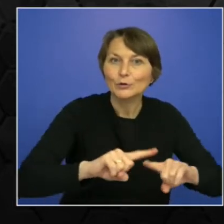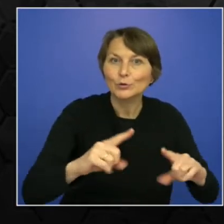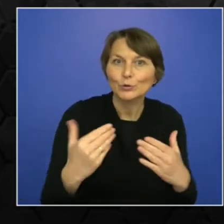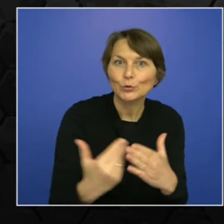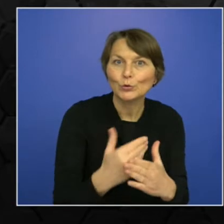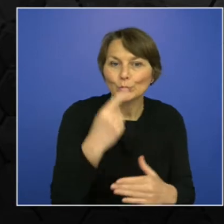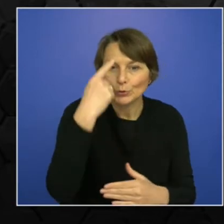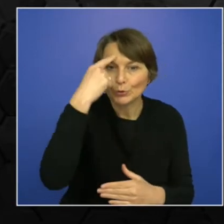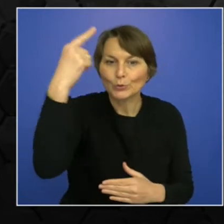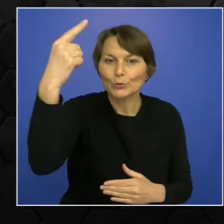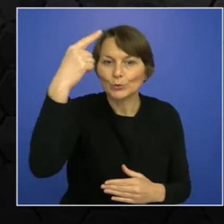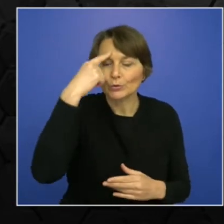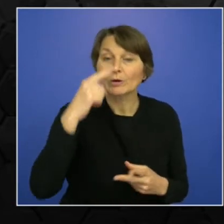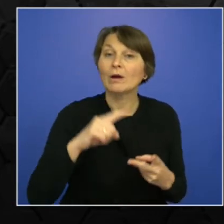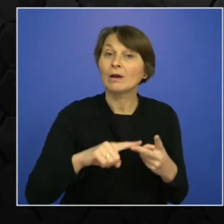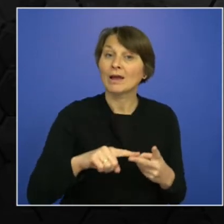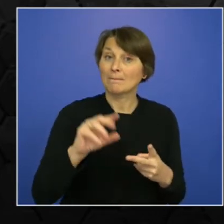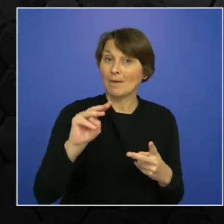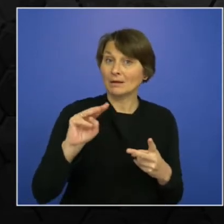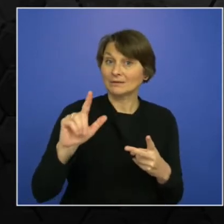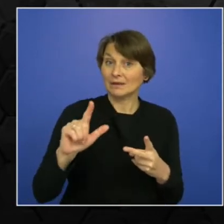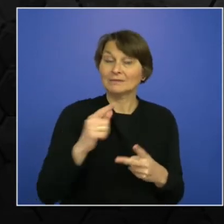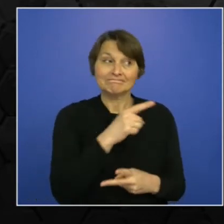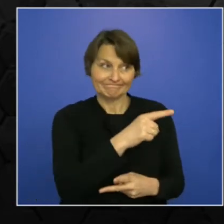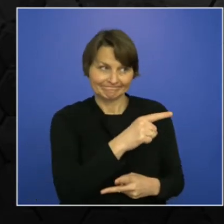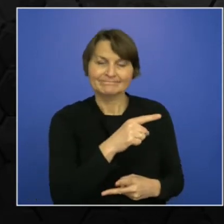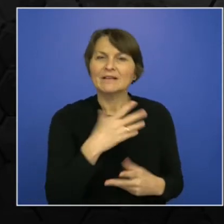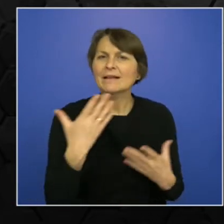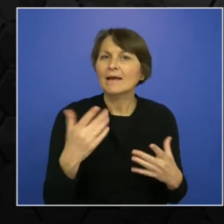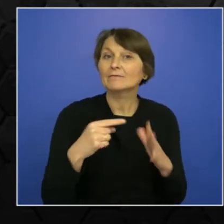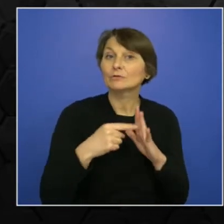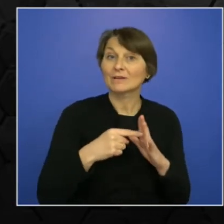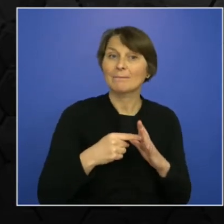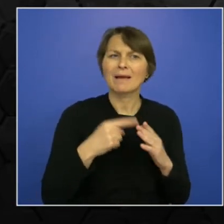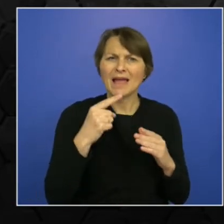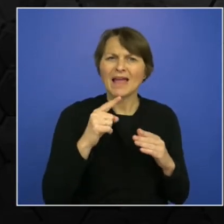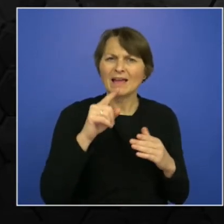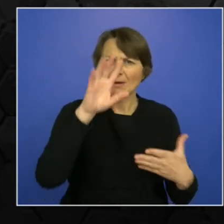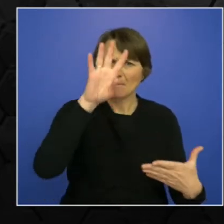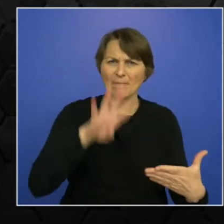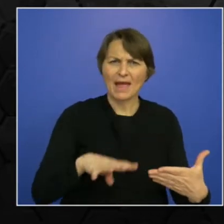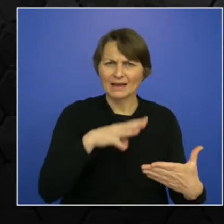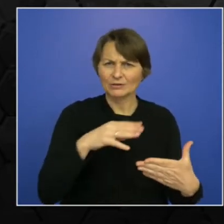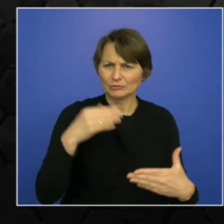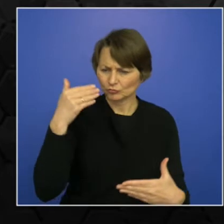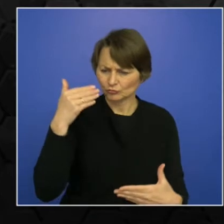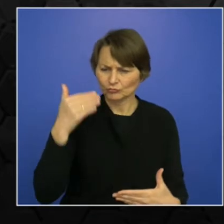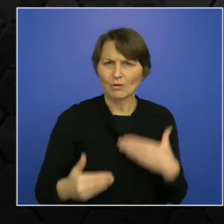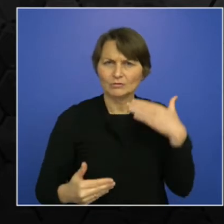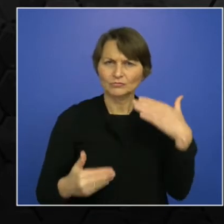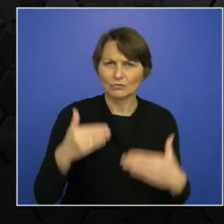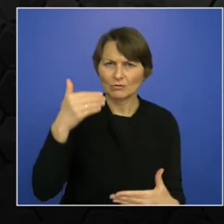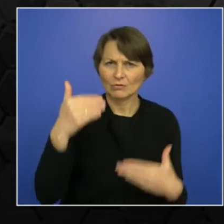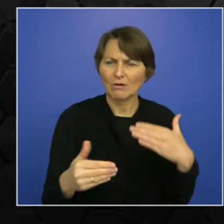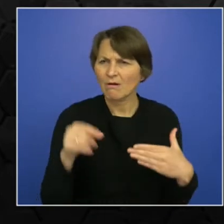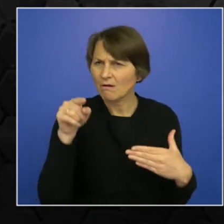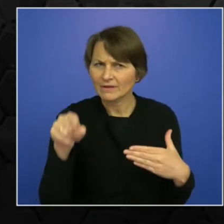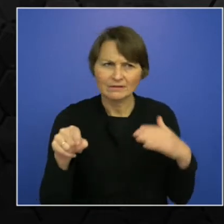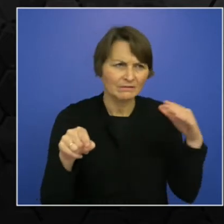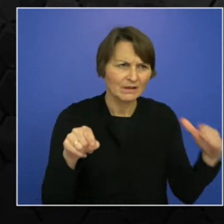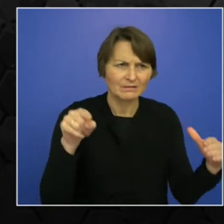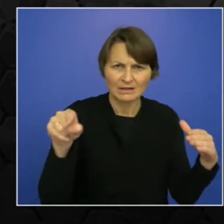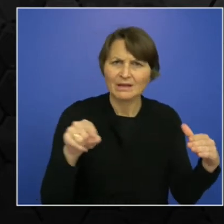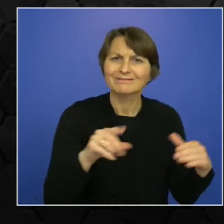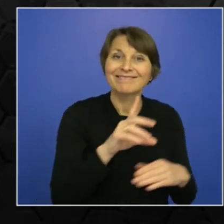Machine learning can help identify a pattern of structure within both structured and unstructured data,